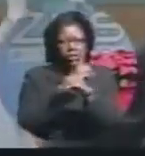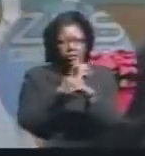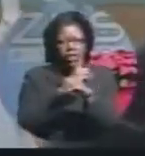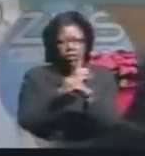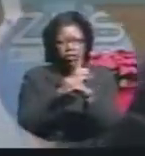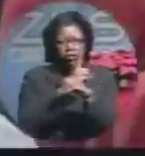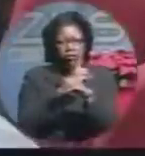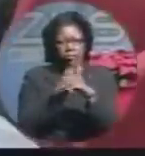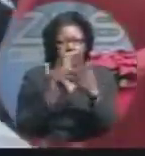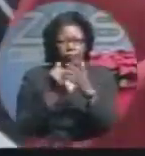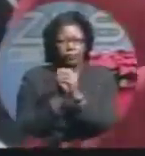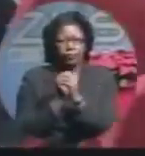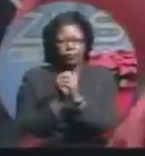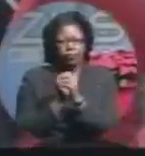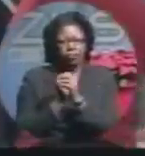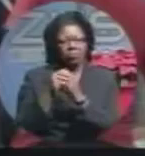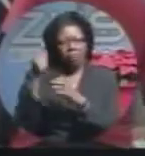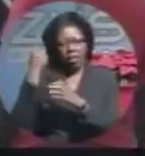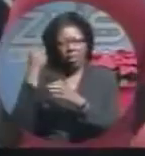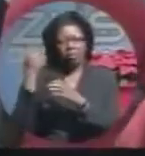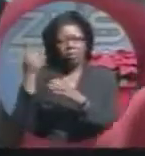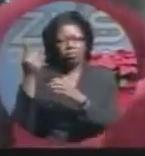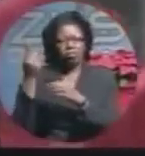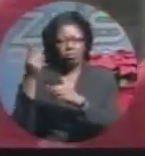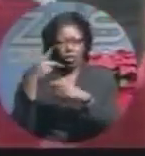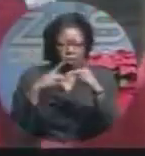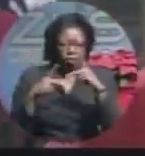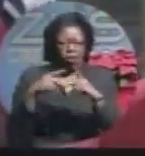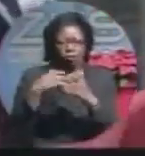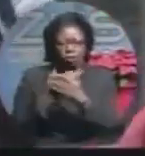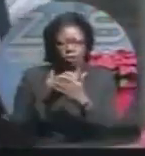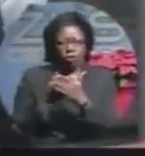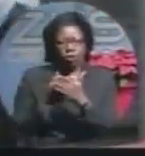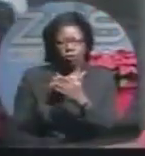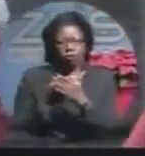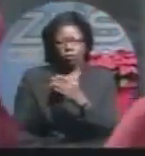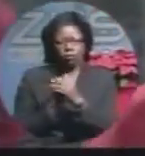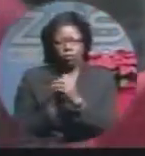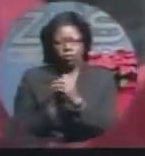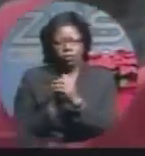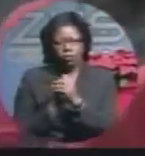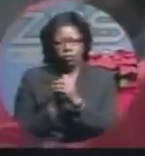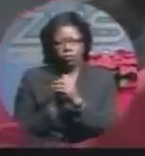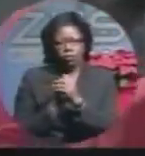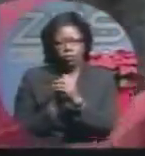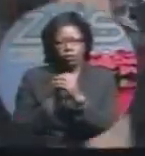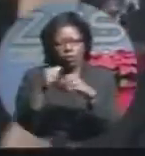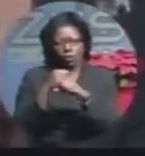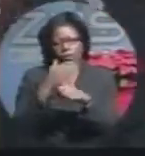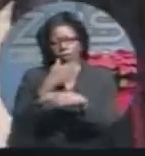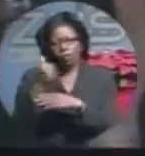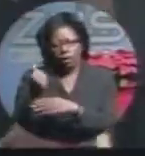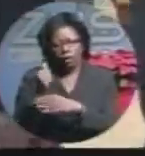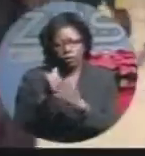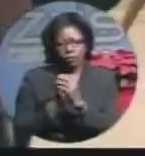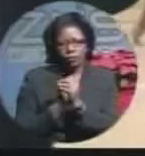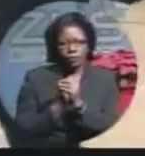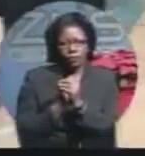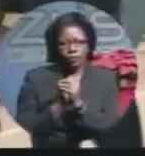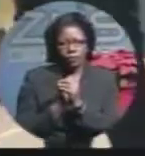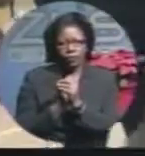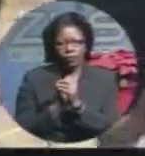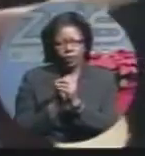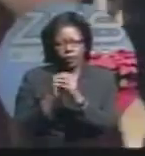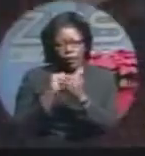out as a championship. I think we performed pretty good. We got to do better. It was a good fight, but we got to push through it harder. Reporting for ZNS